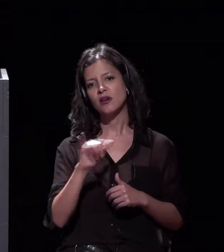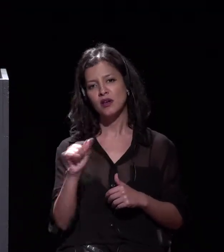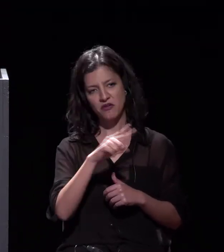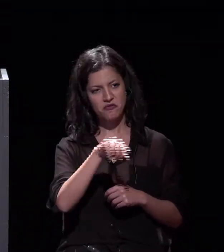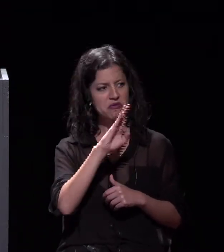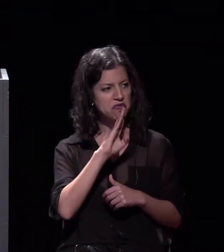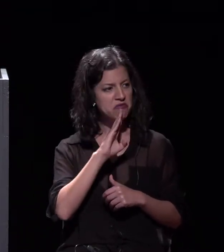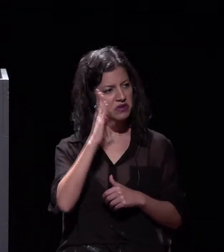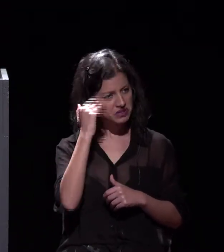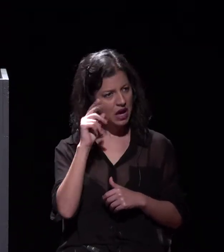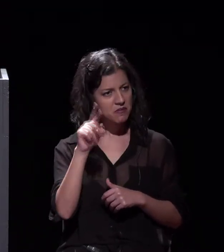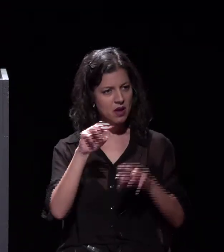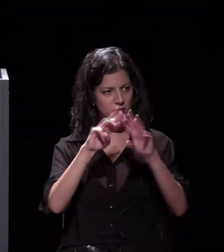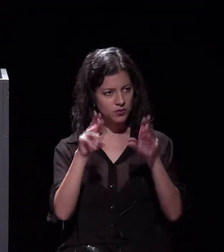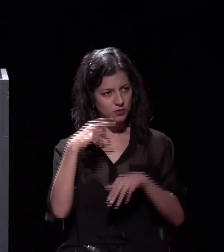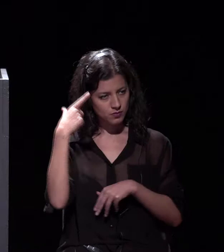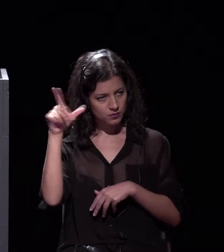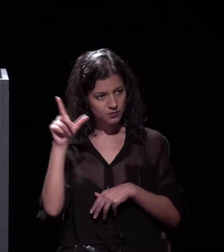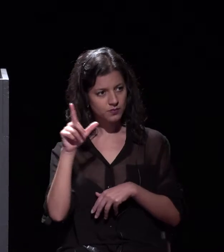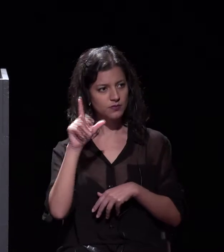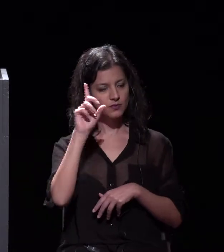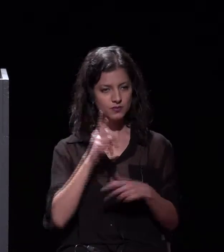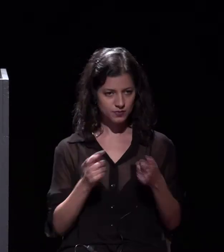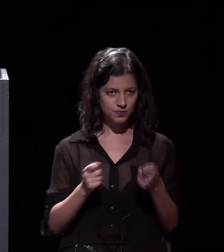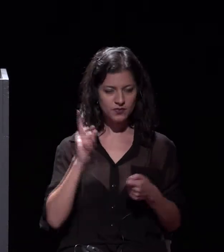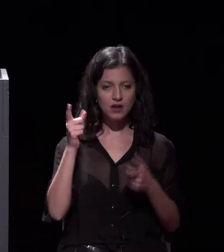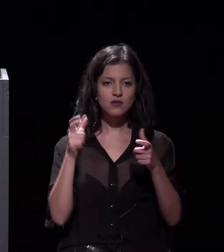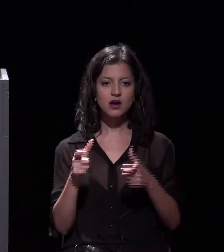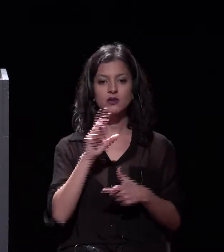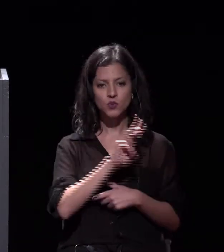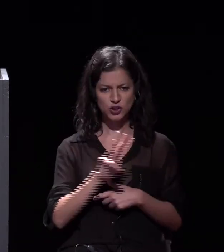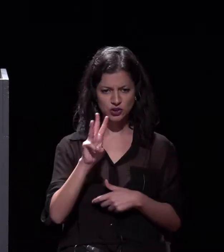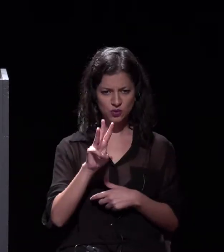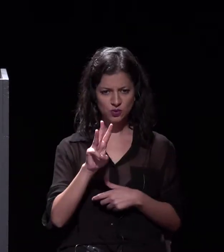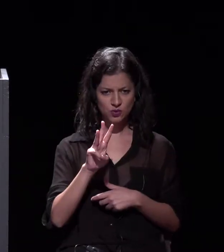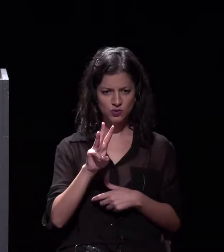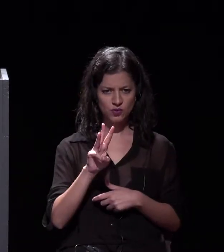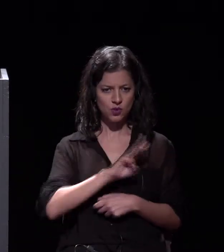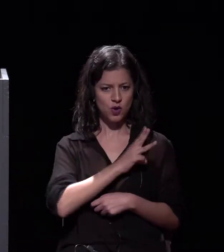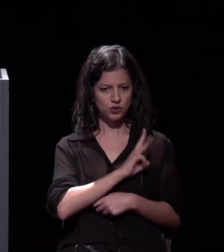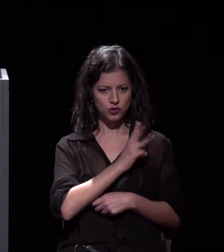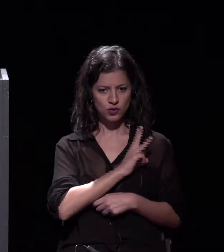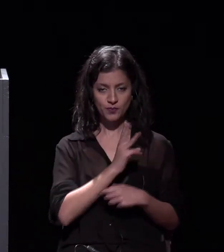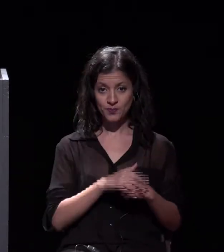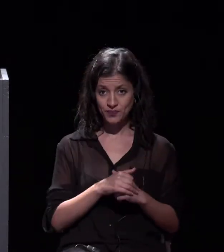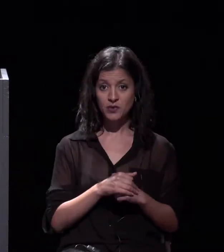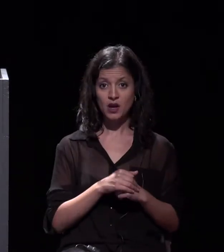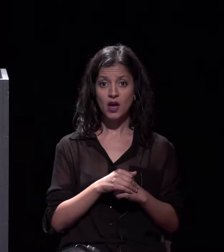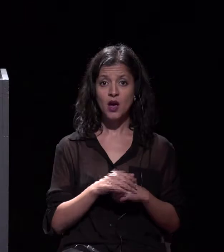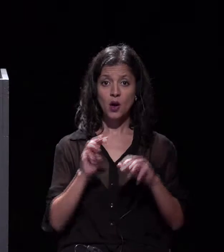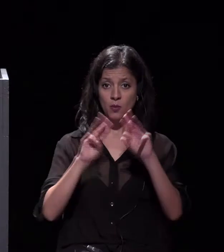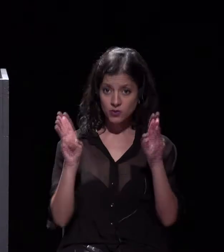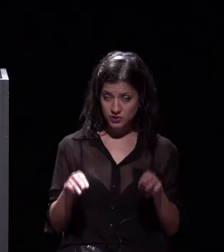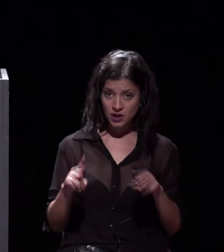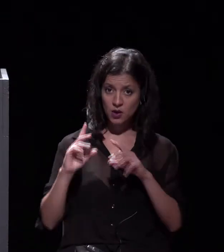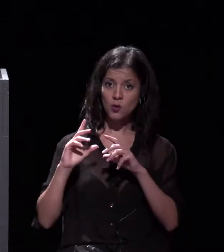of the Smithsonian Institute in Washington. The traditional museum, he said, does not involve the public because it doesn't give a damn what people